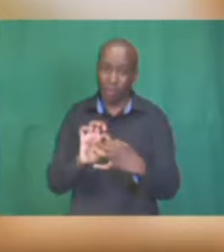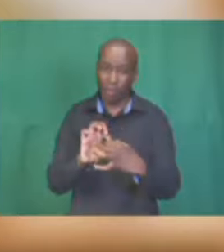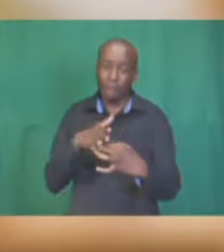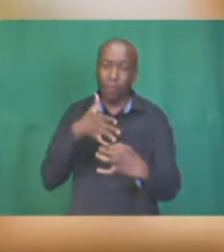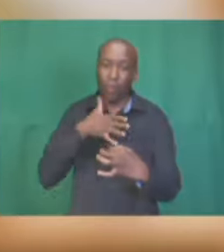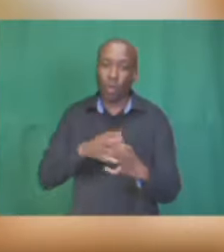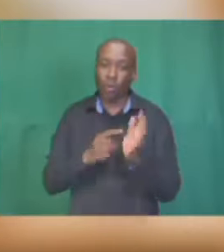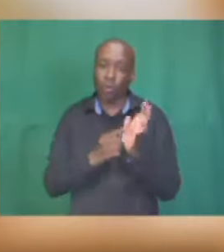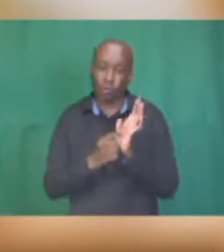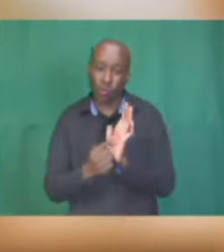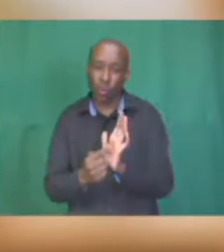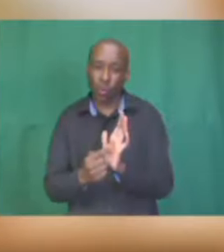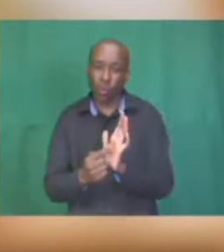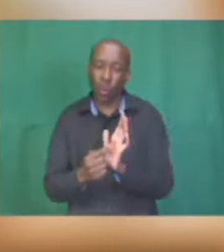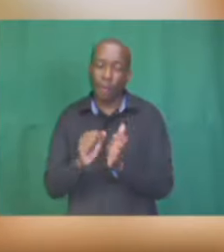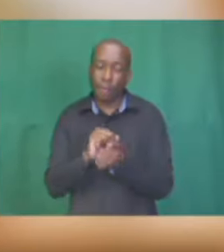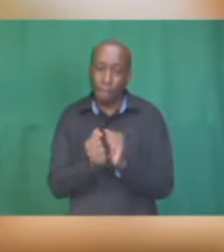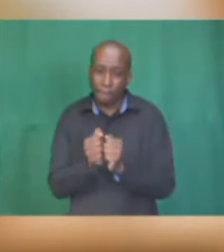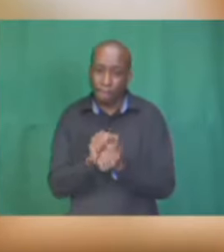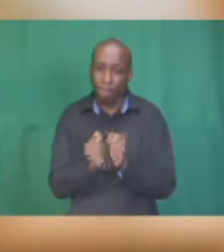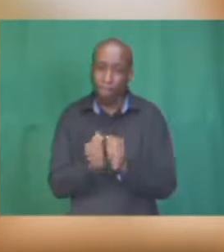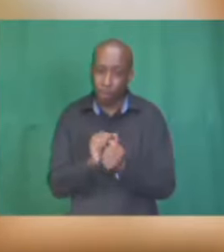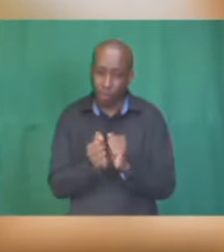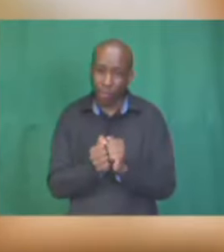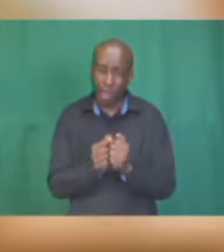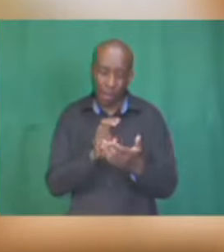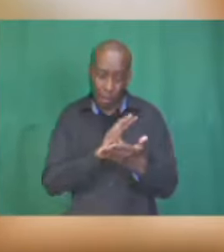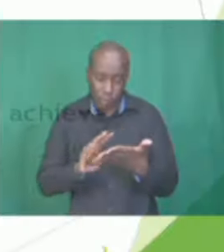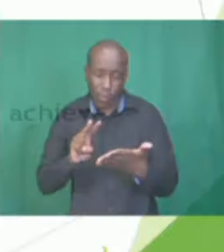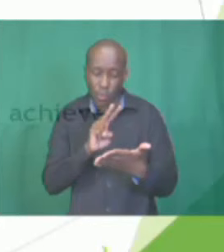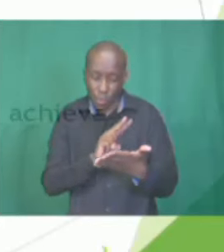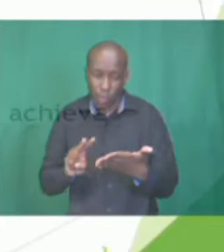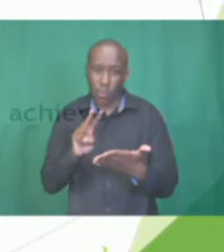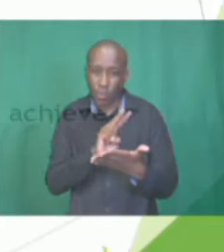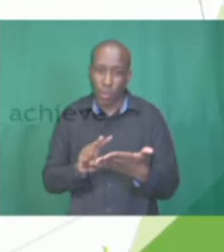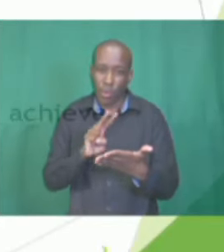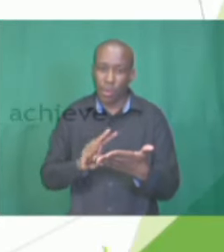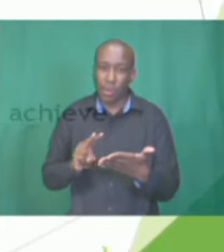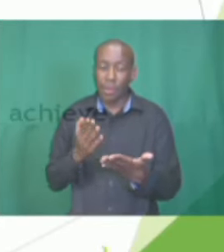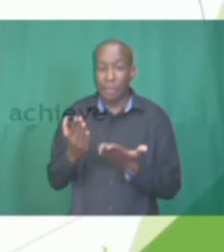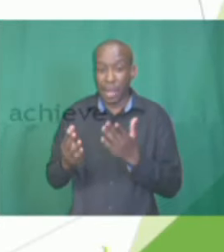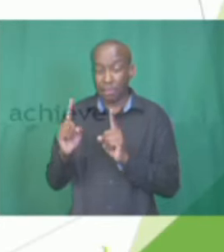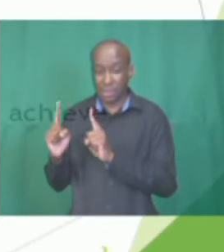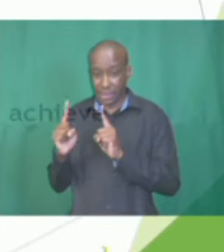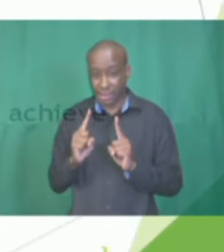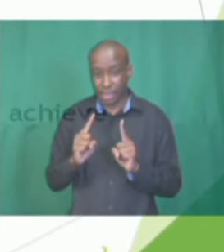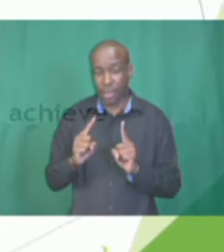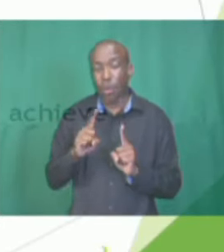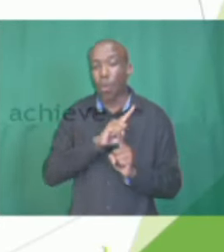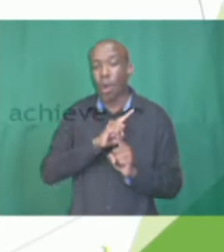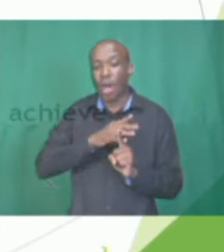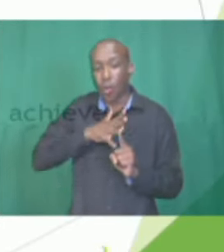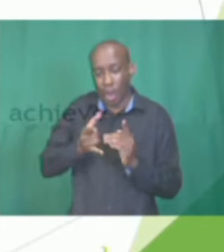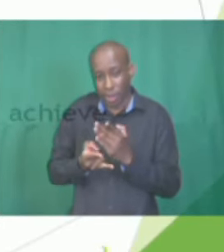emphasis on the issue of regular reading, that much as maybe our teachers may try to help us in